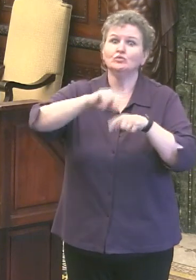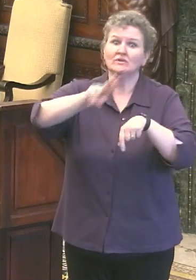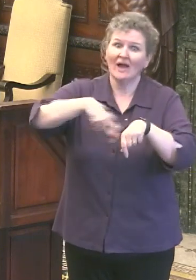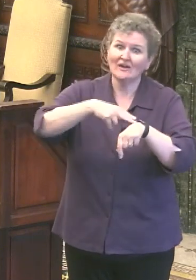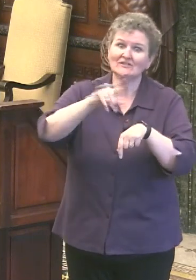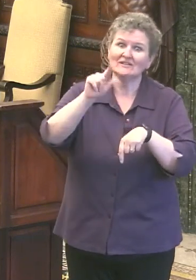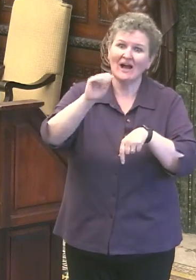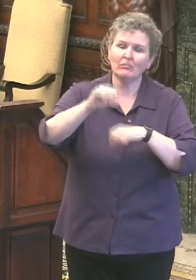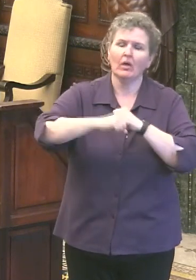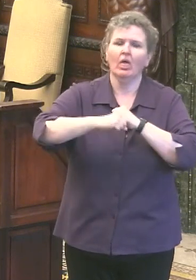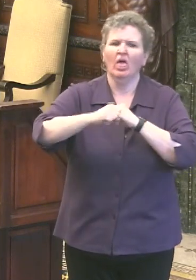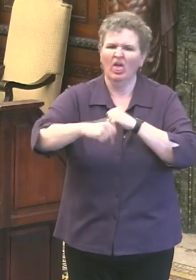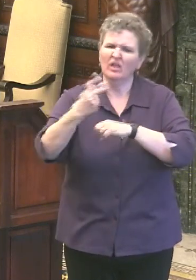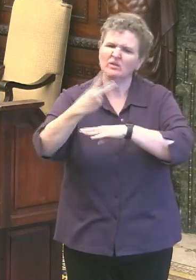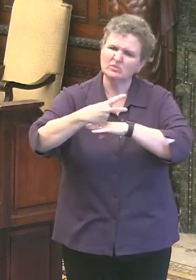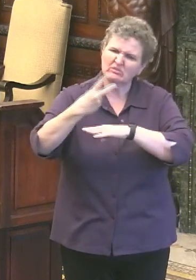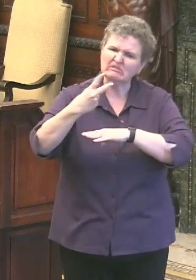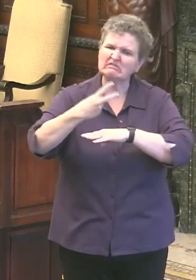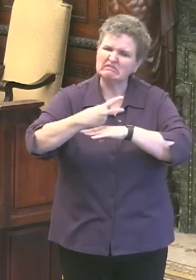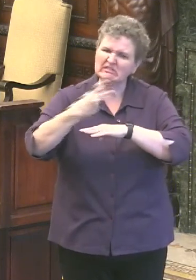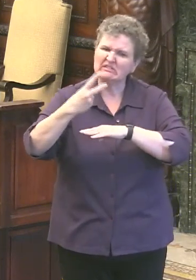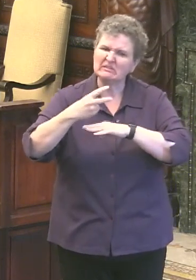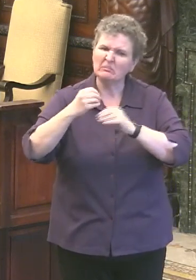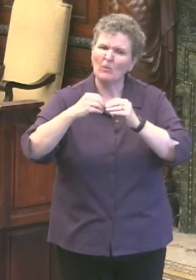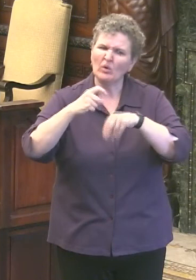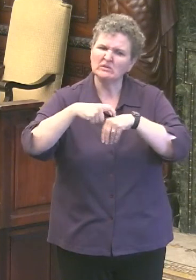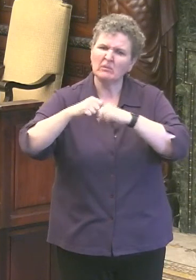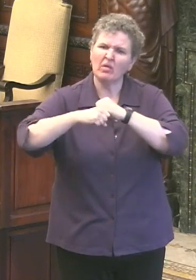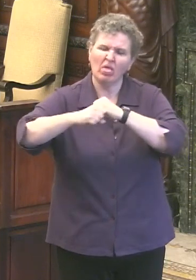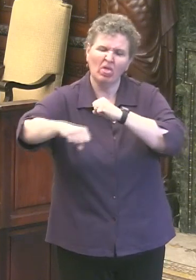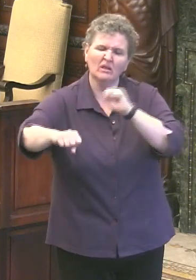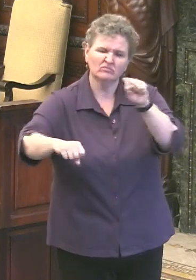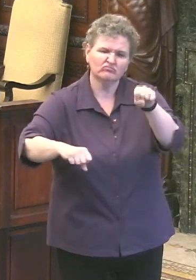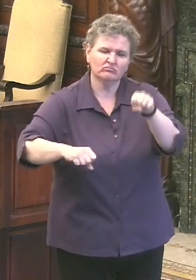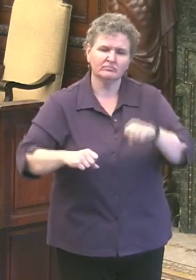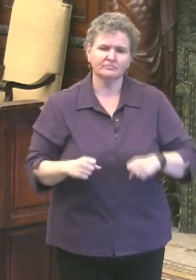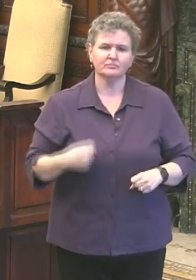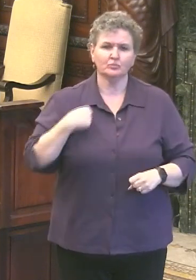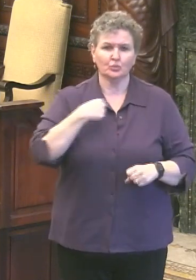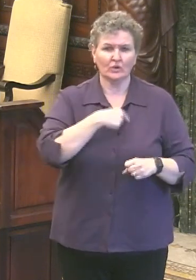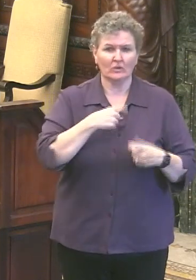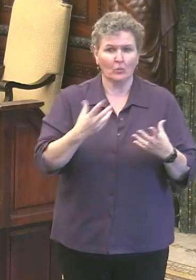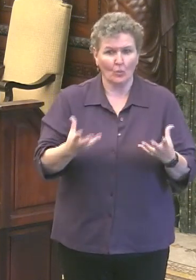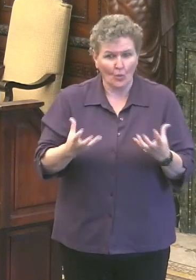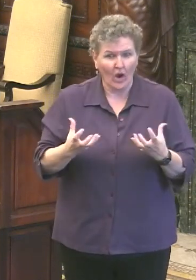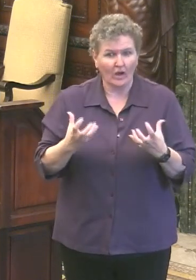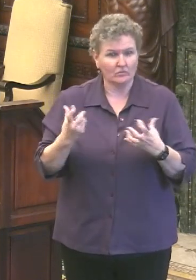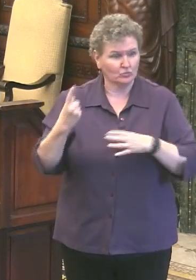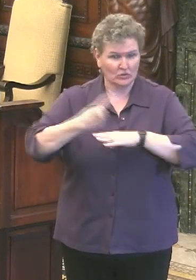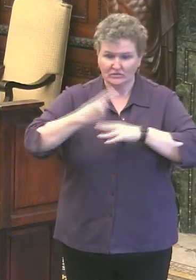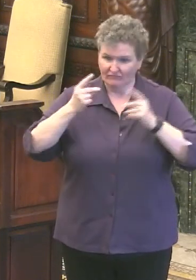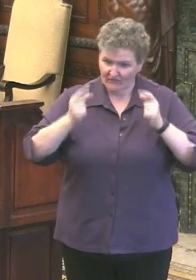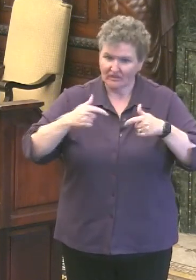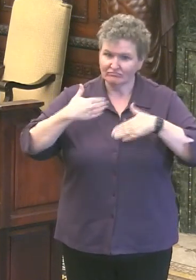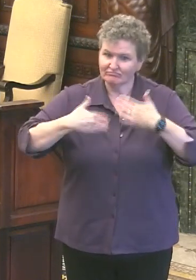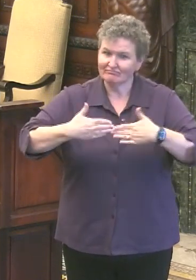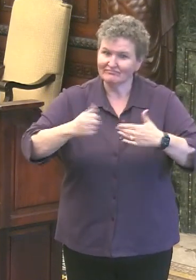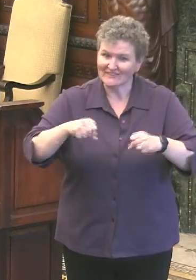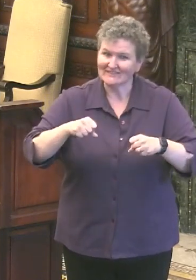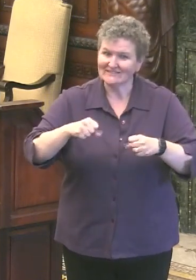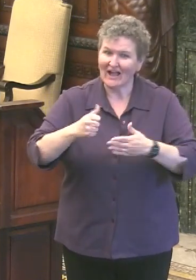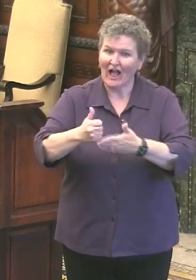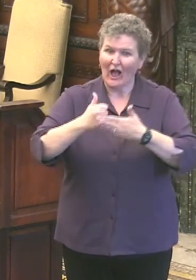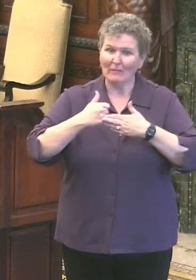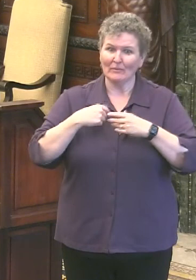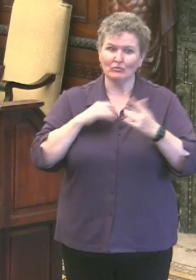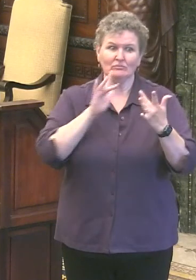48 hours and sometimes longer. The shorter, the better. We would love to have less than 24 hours because then that helps us do contact tracing